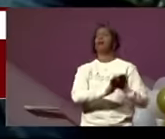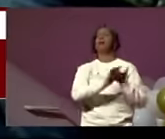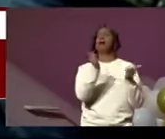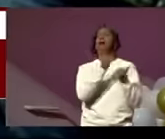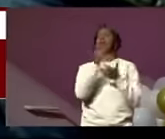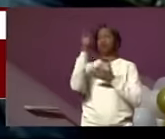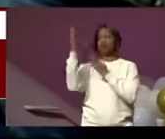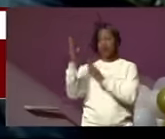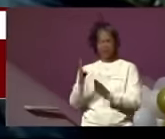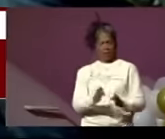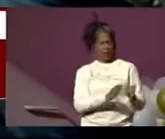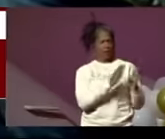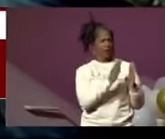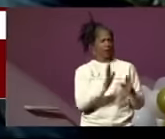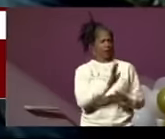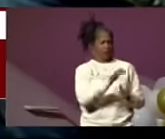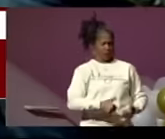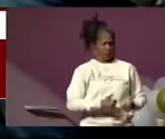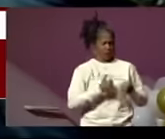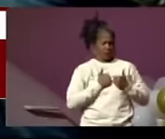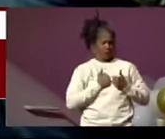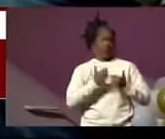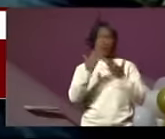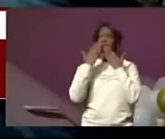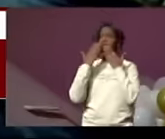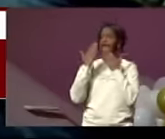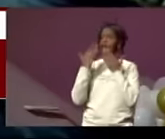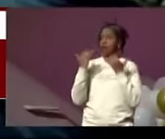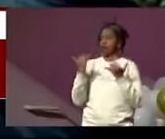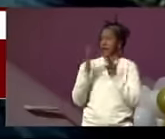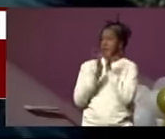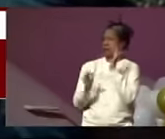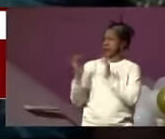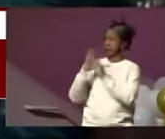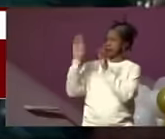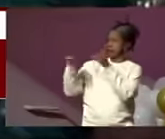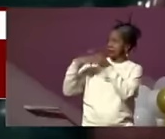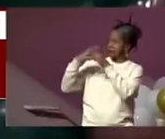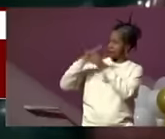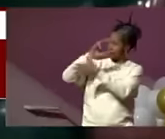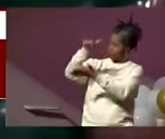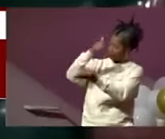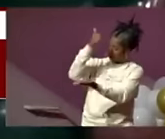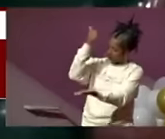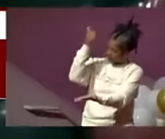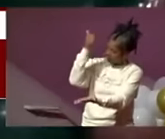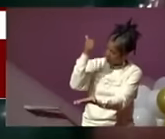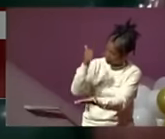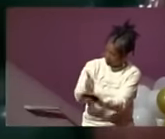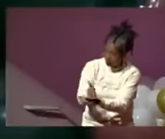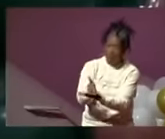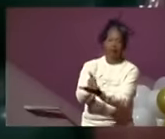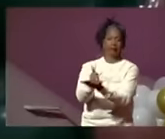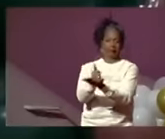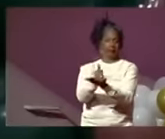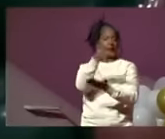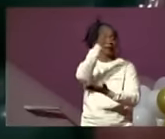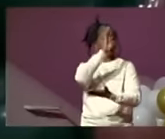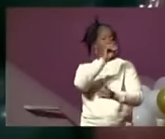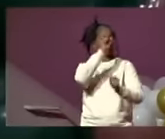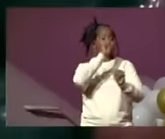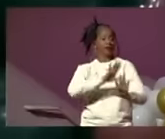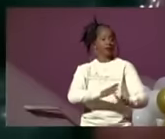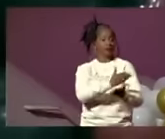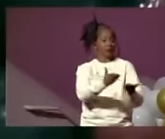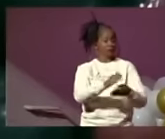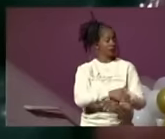to. Thank you now. In Jesus' name, amen. Amen. God bless you. Please go with